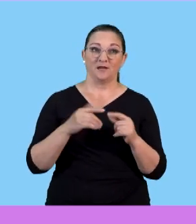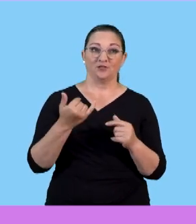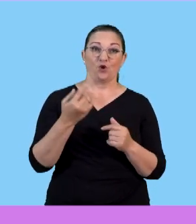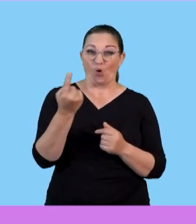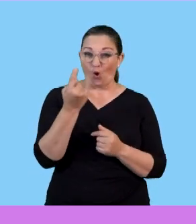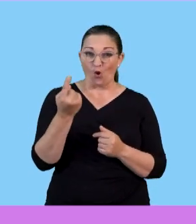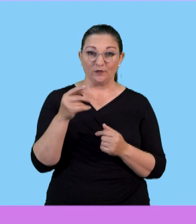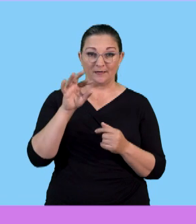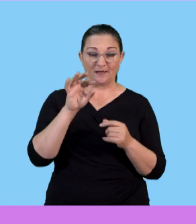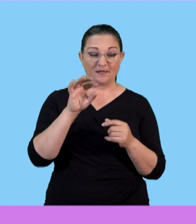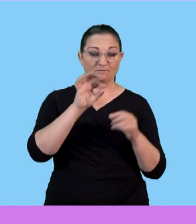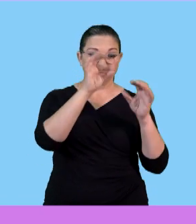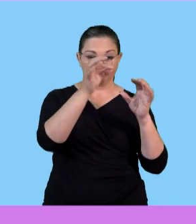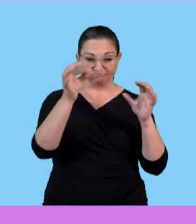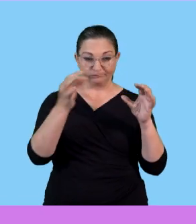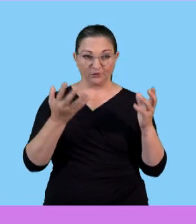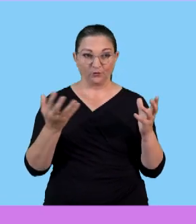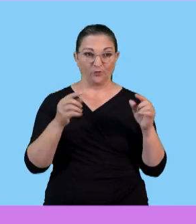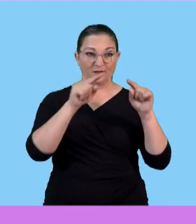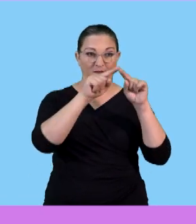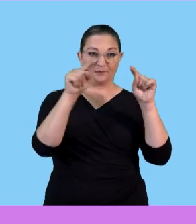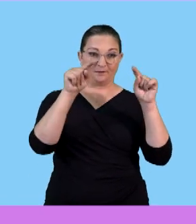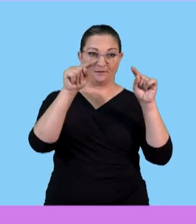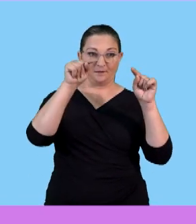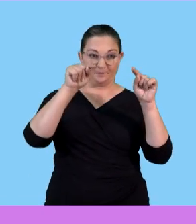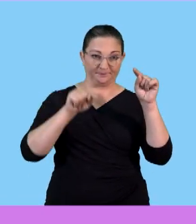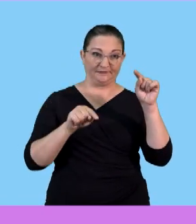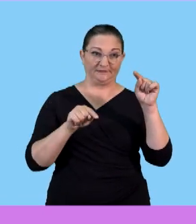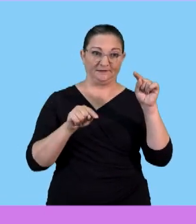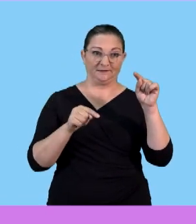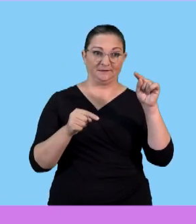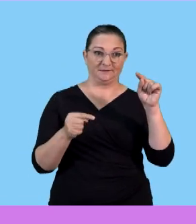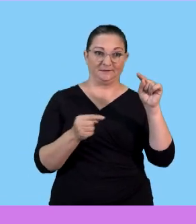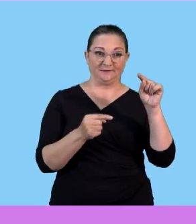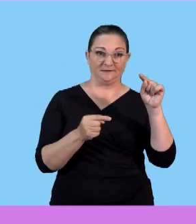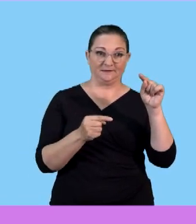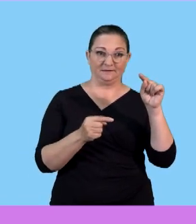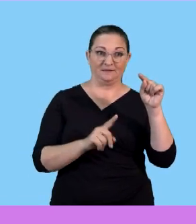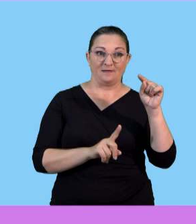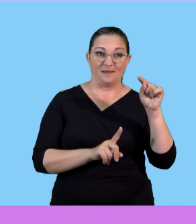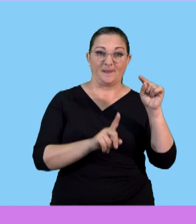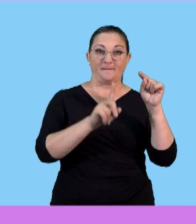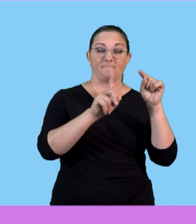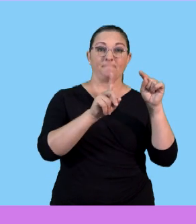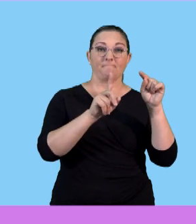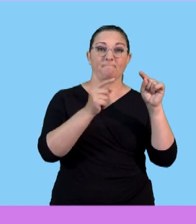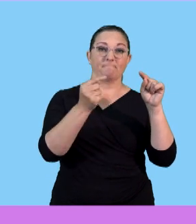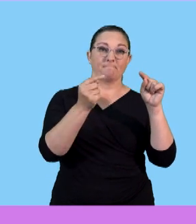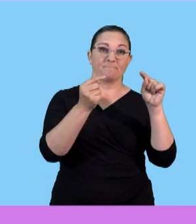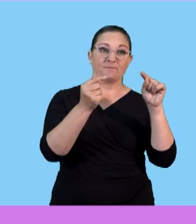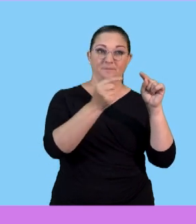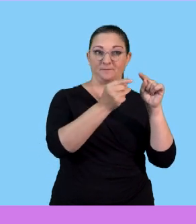there, and then around here, and there, going